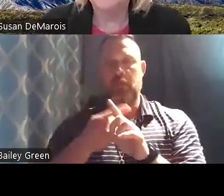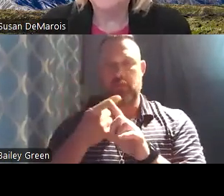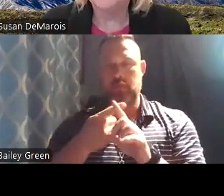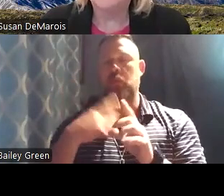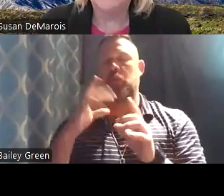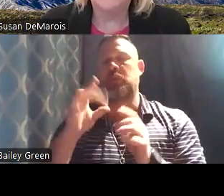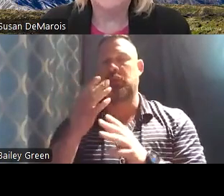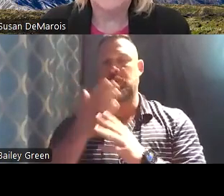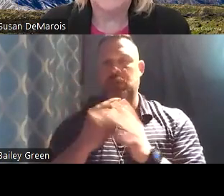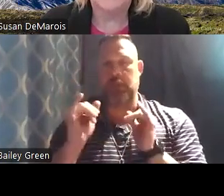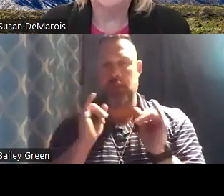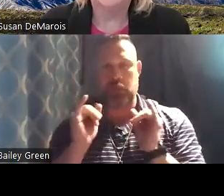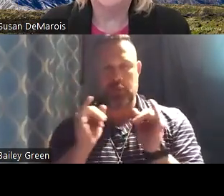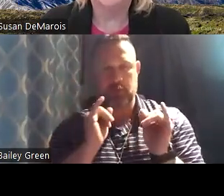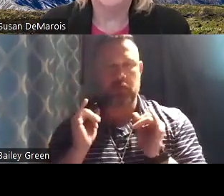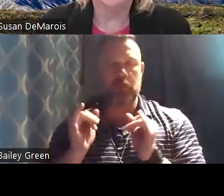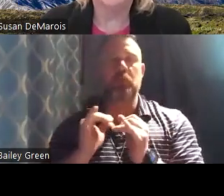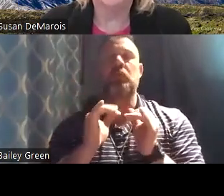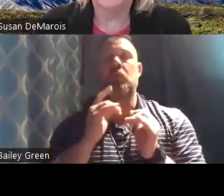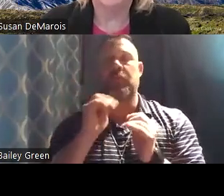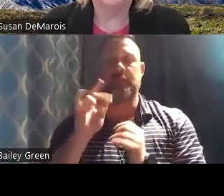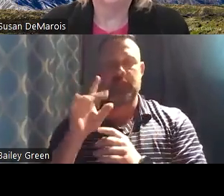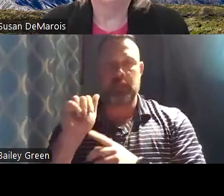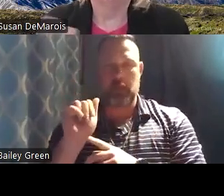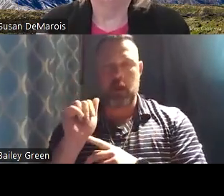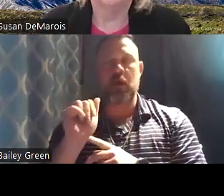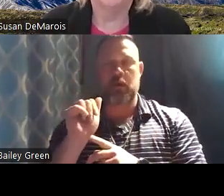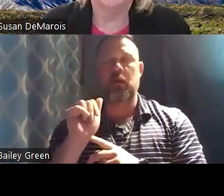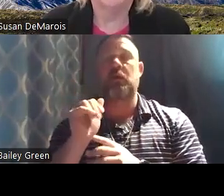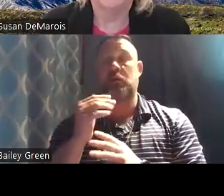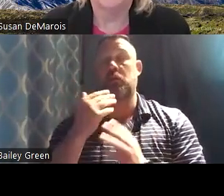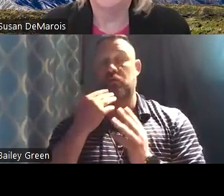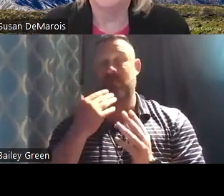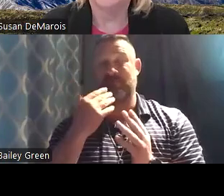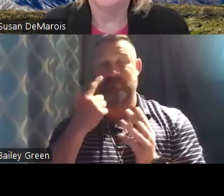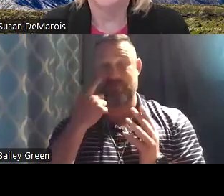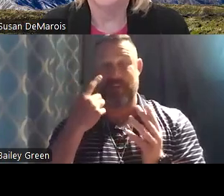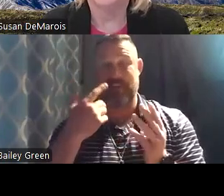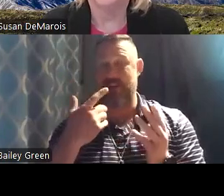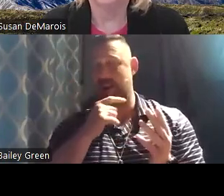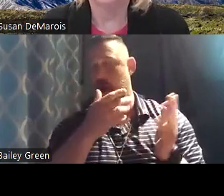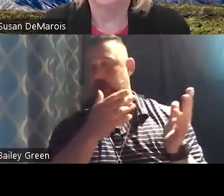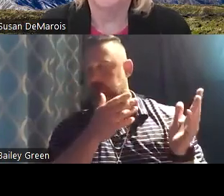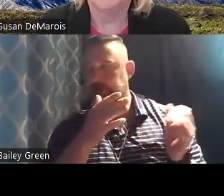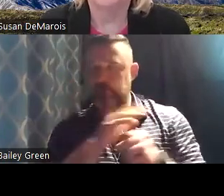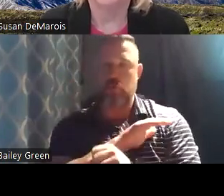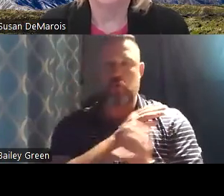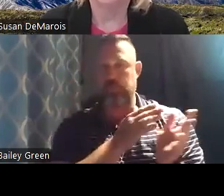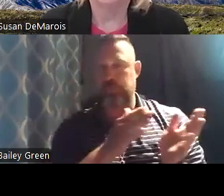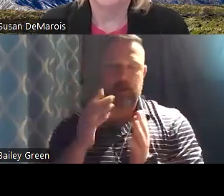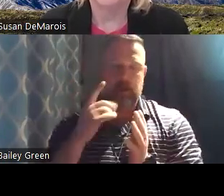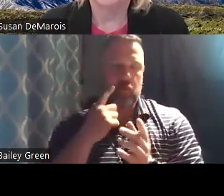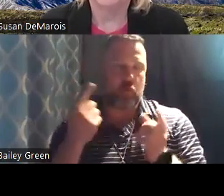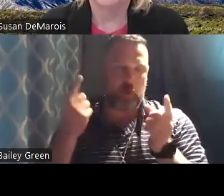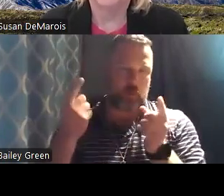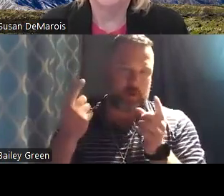media interviews and, thank goodness for that, but it in no way prepared us as, we couldn't have prepared for what